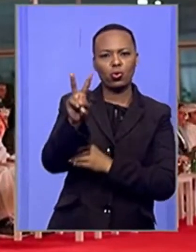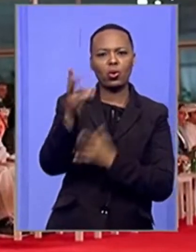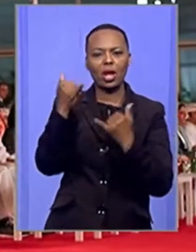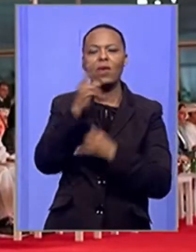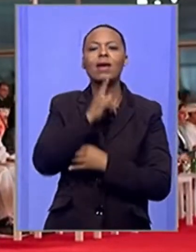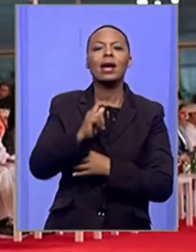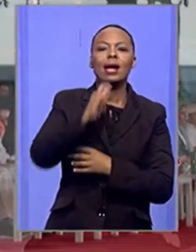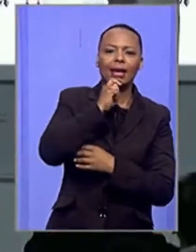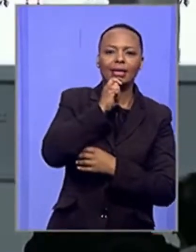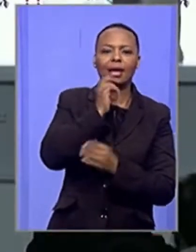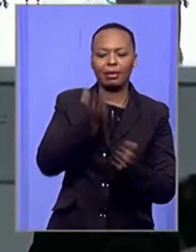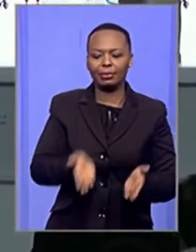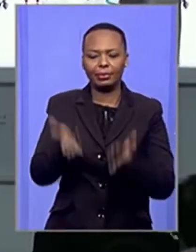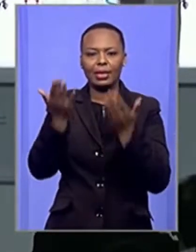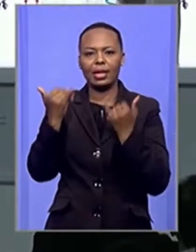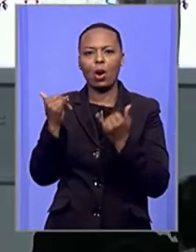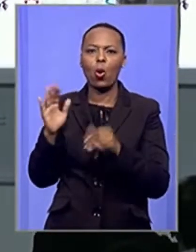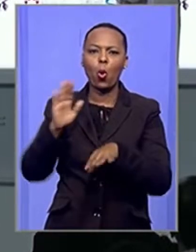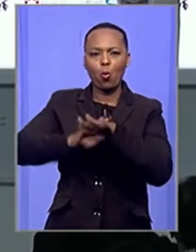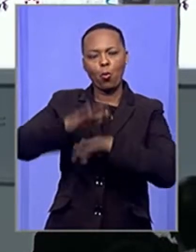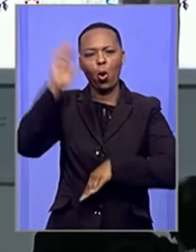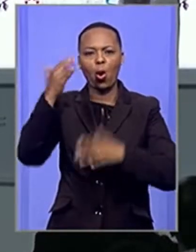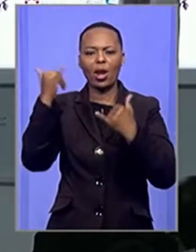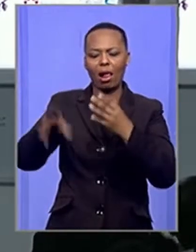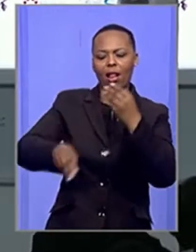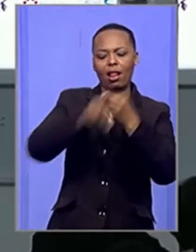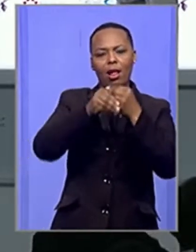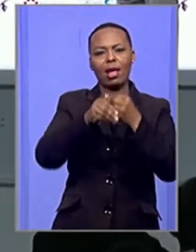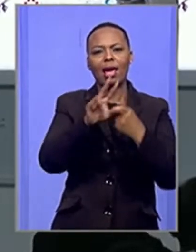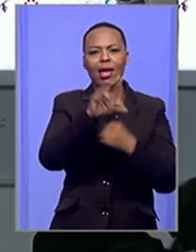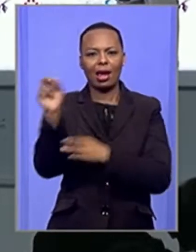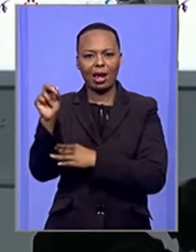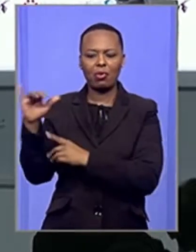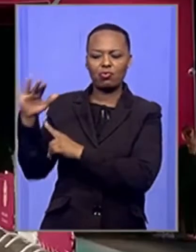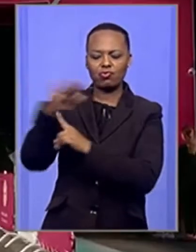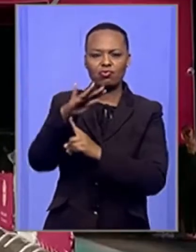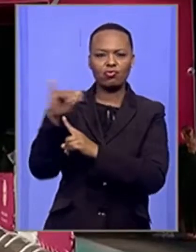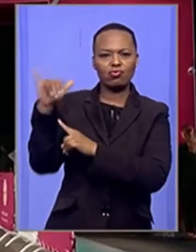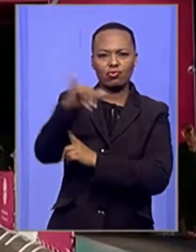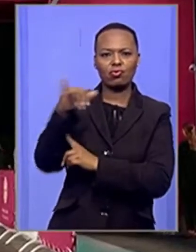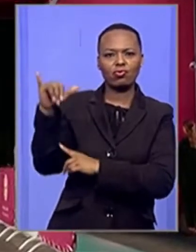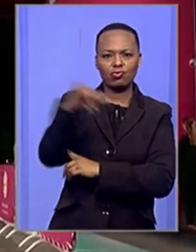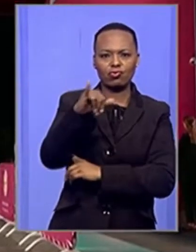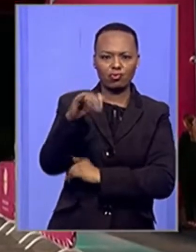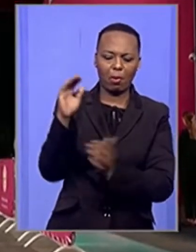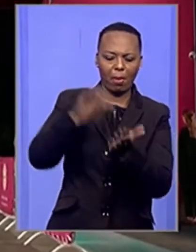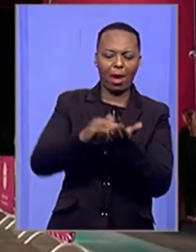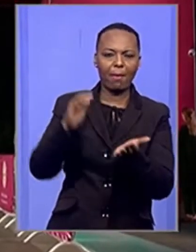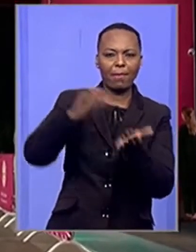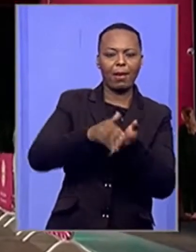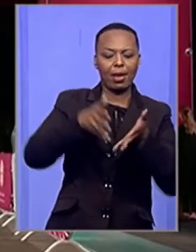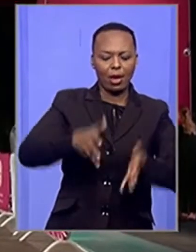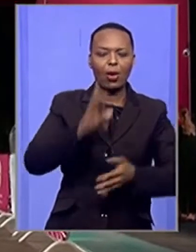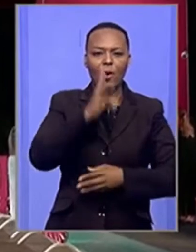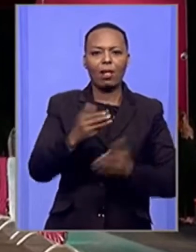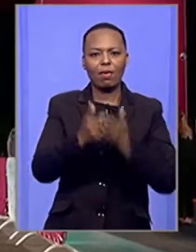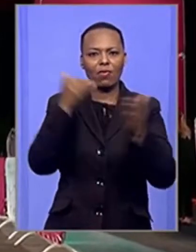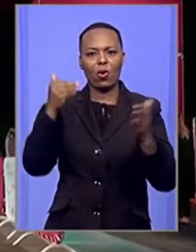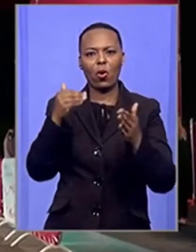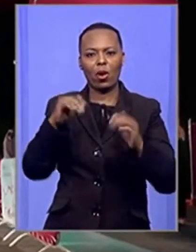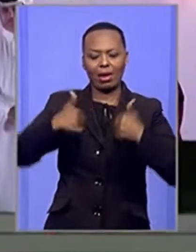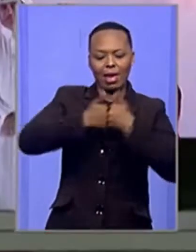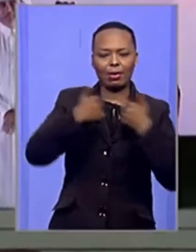Qatar e lebeletse difofane tse fetang 900 ka letsatsi nakong ya Mohope wa Lefatshe. Ho tsebisitswe ka sebaka sa phallo ya bapalami